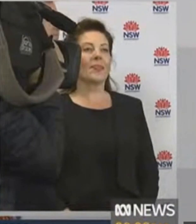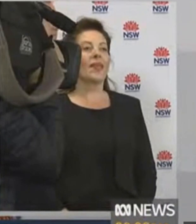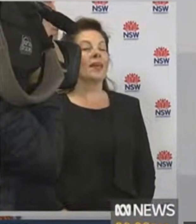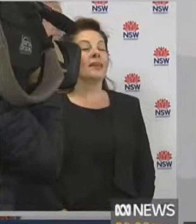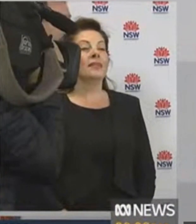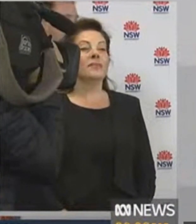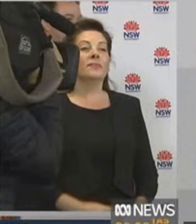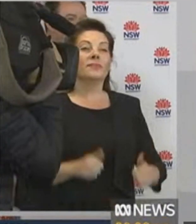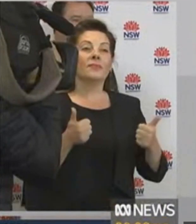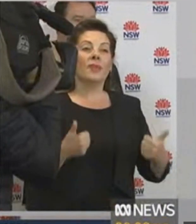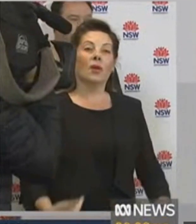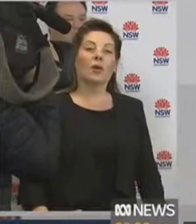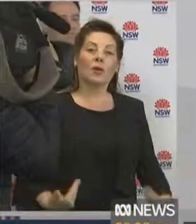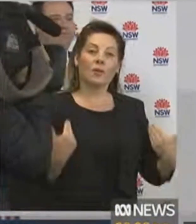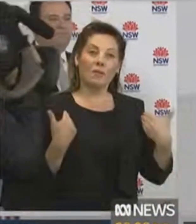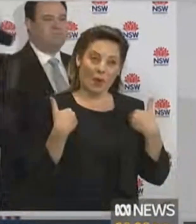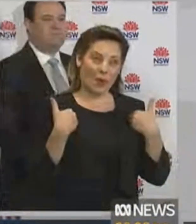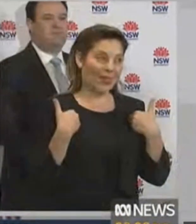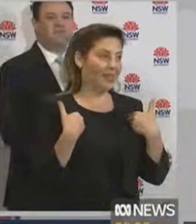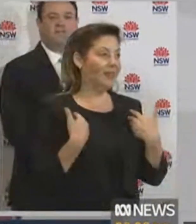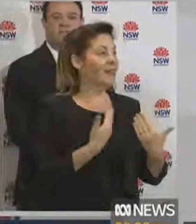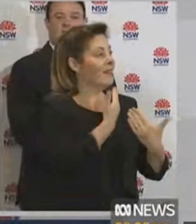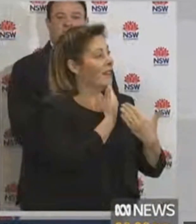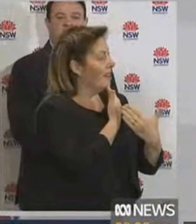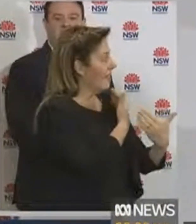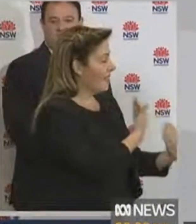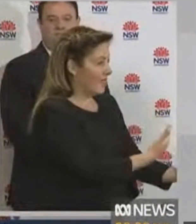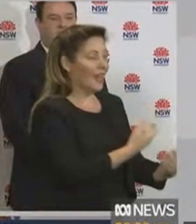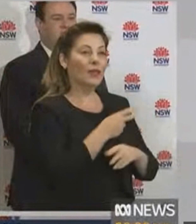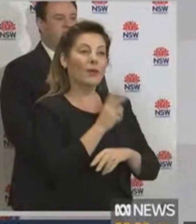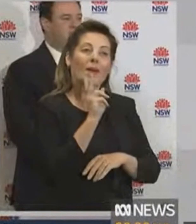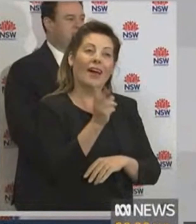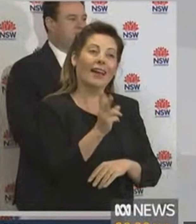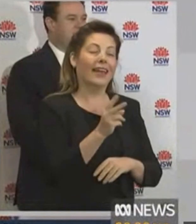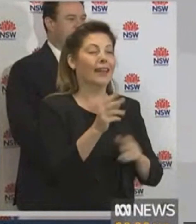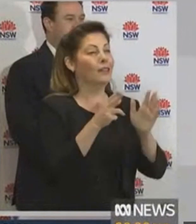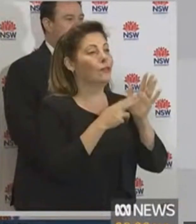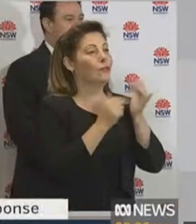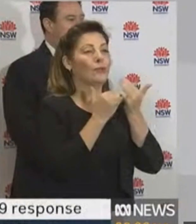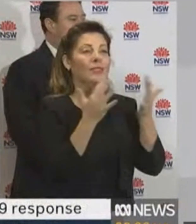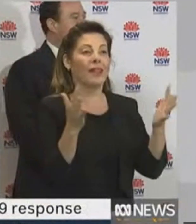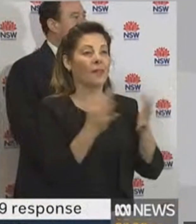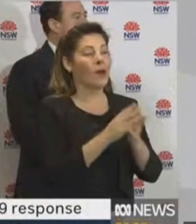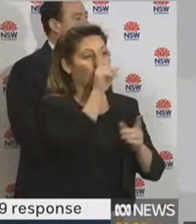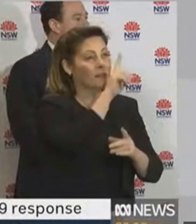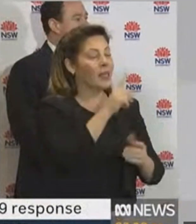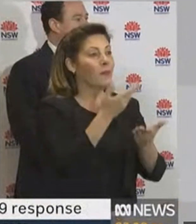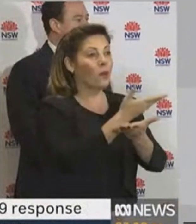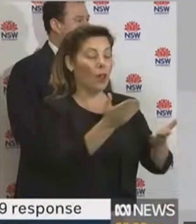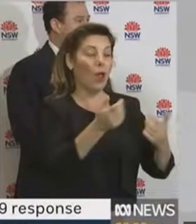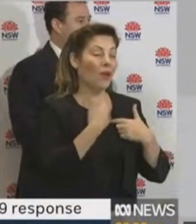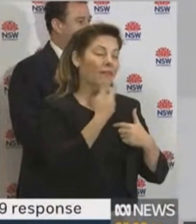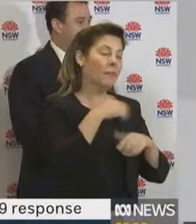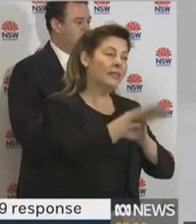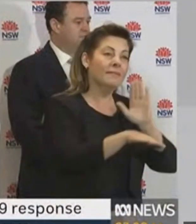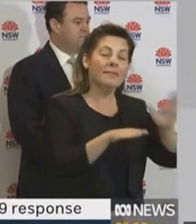time. Thank you again to New South Wales. Dr Chant and I have been asking people to come forward and get tested, and in the last 24-hour batch we had